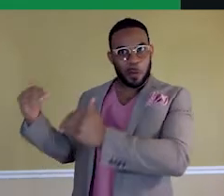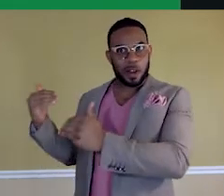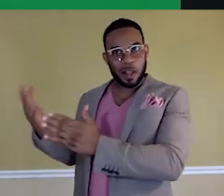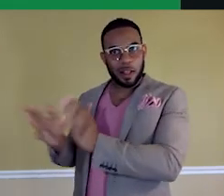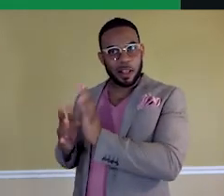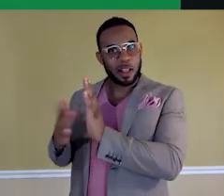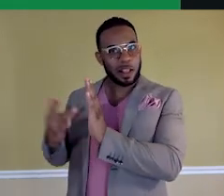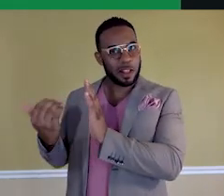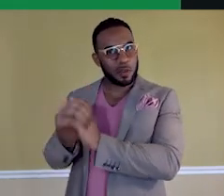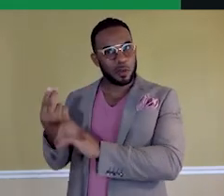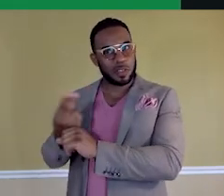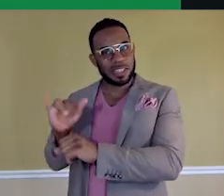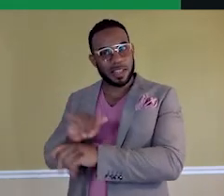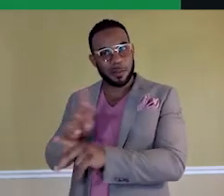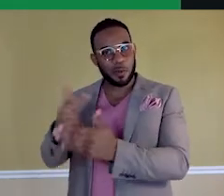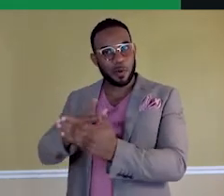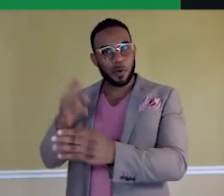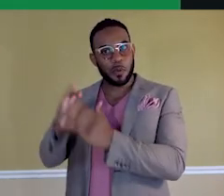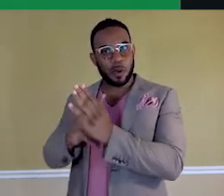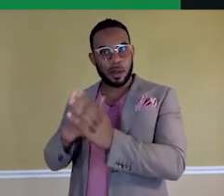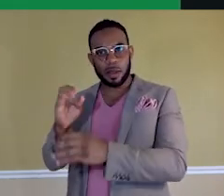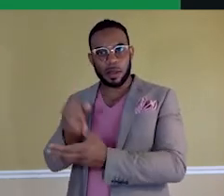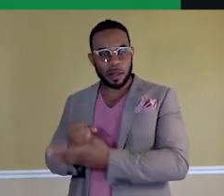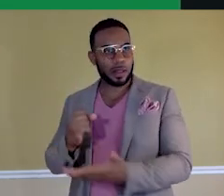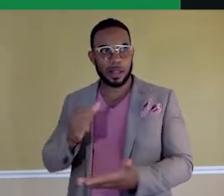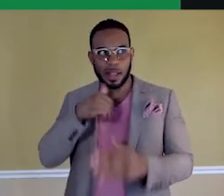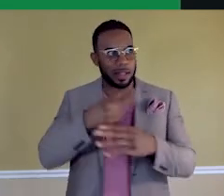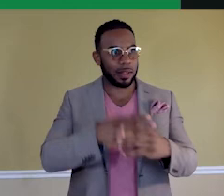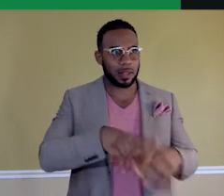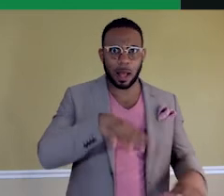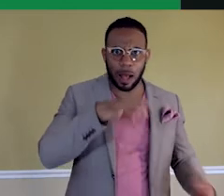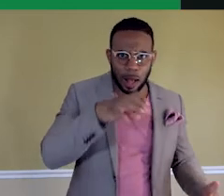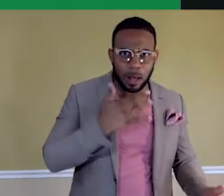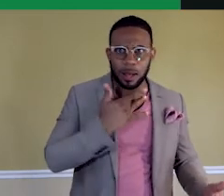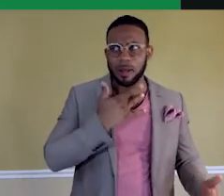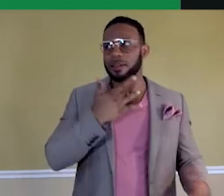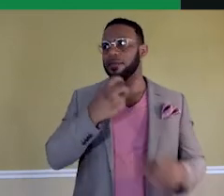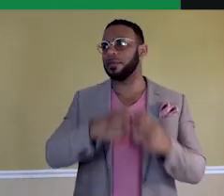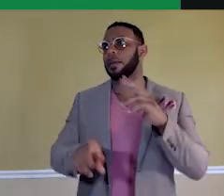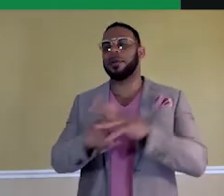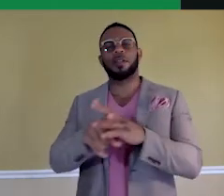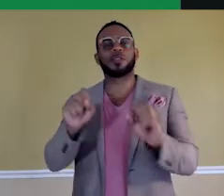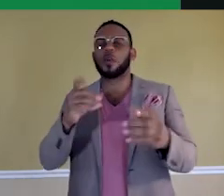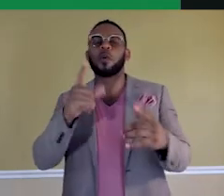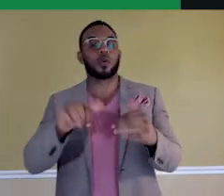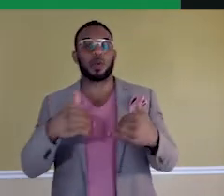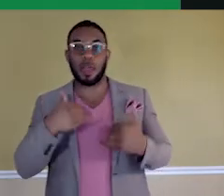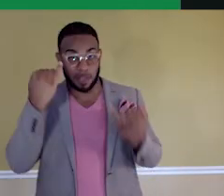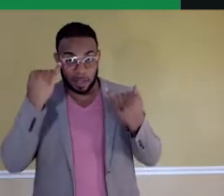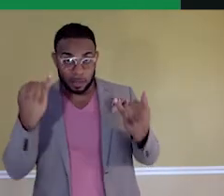used the same program and registered the patent. So the patent was not in his name. That's where the problem came up. So once you